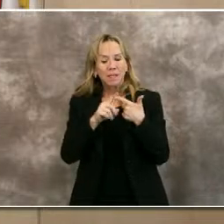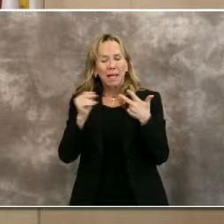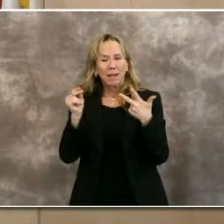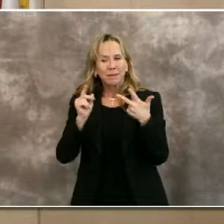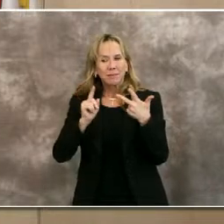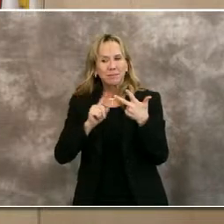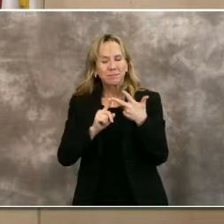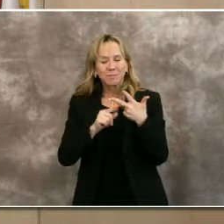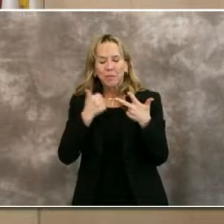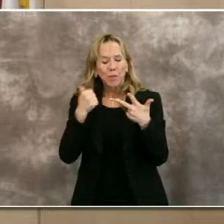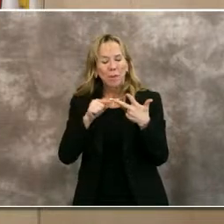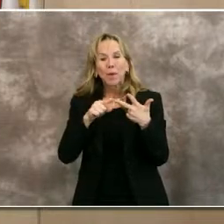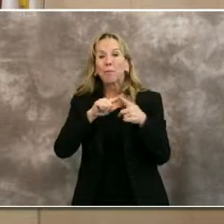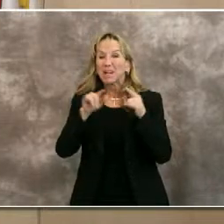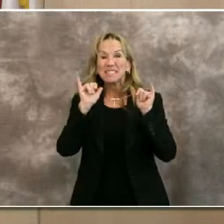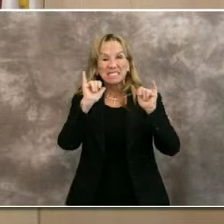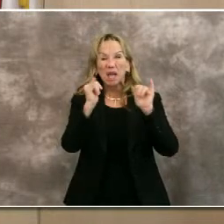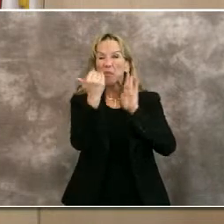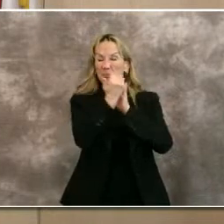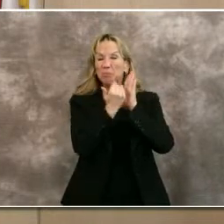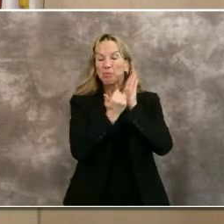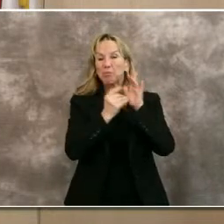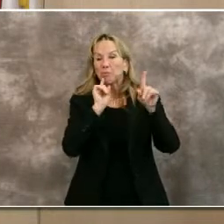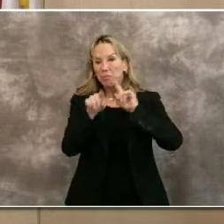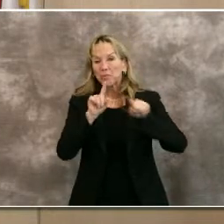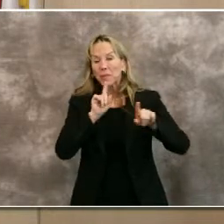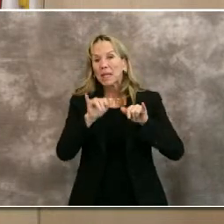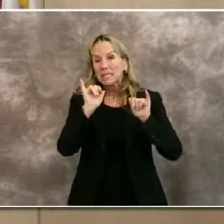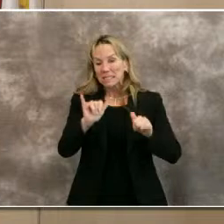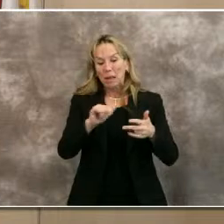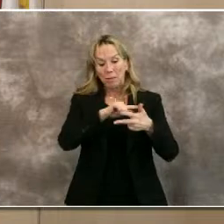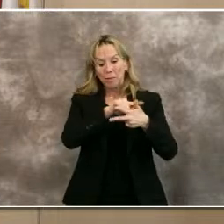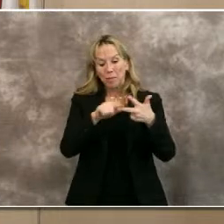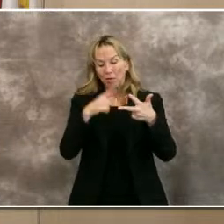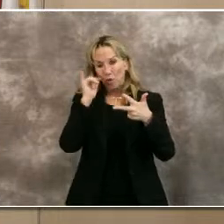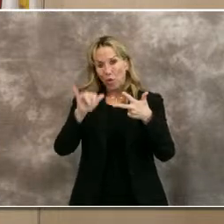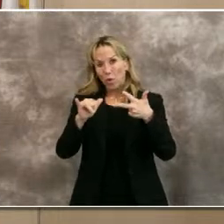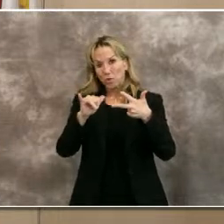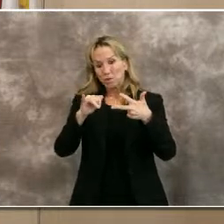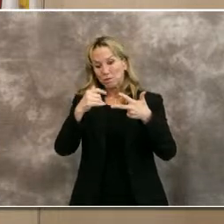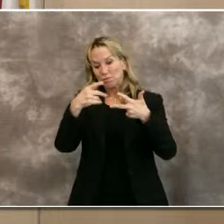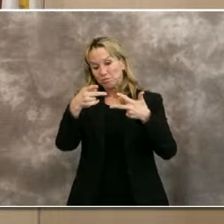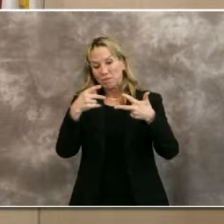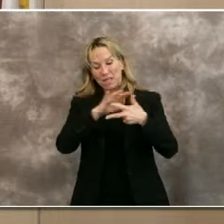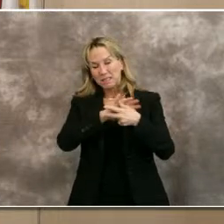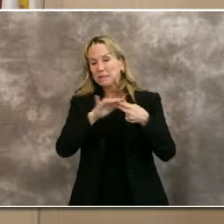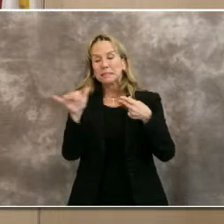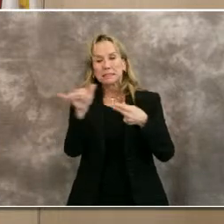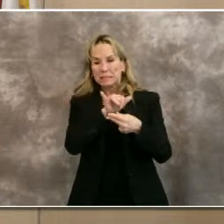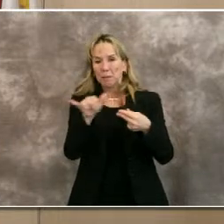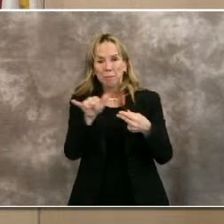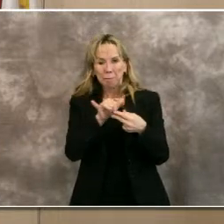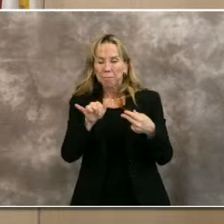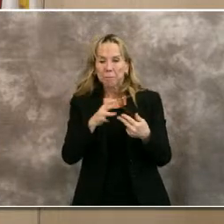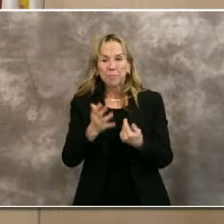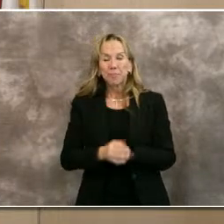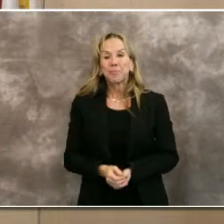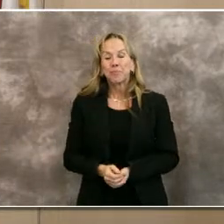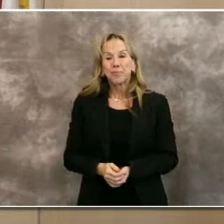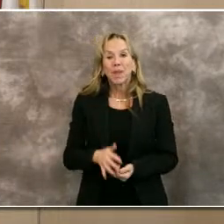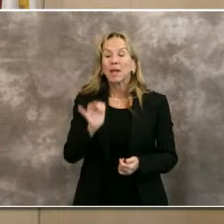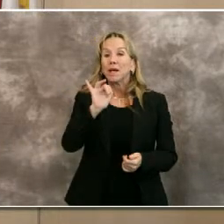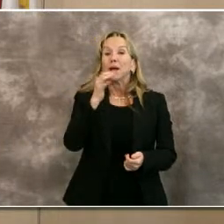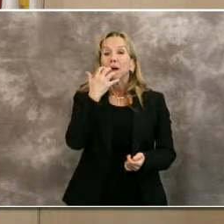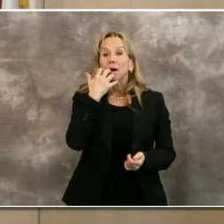But and it's the same guidance in each of those 3, the same information in each of those 3 guidances.